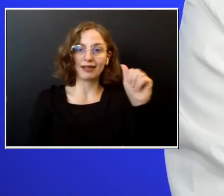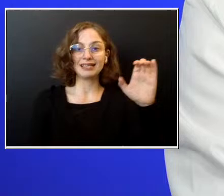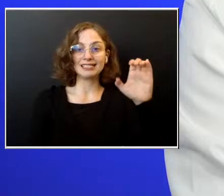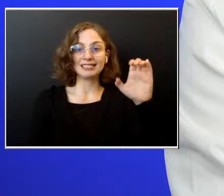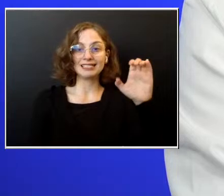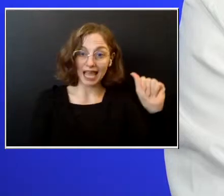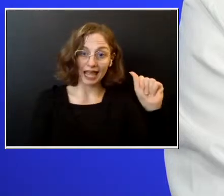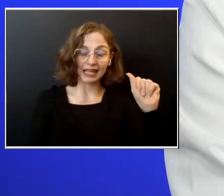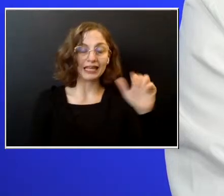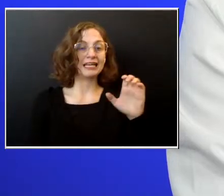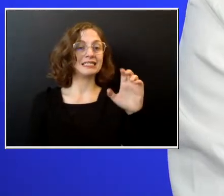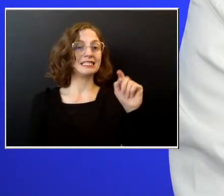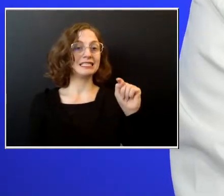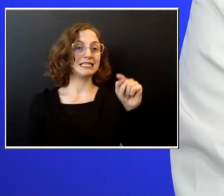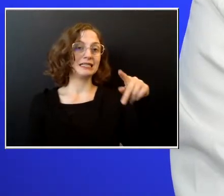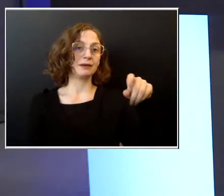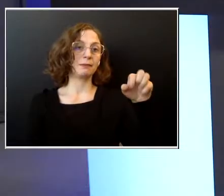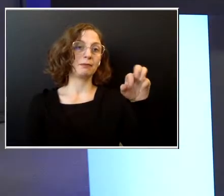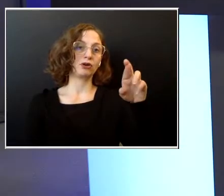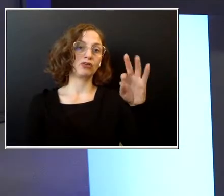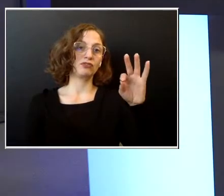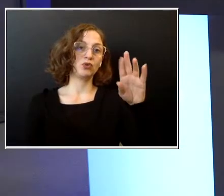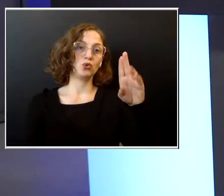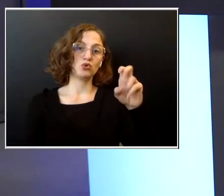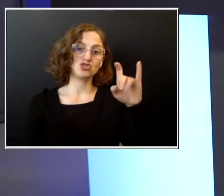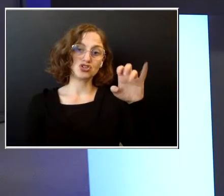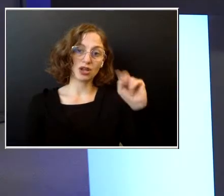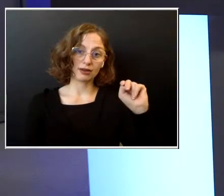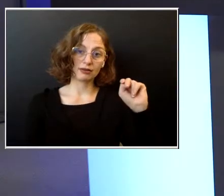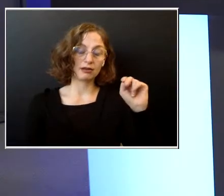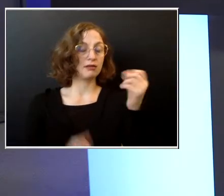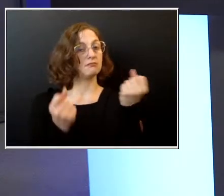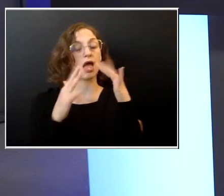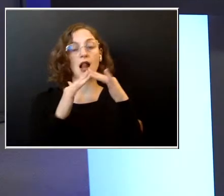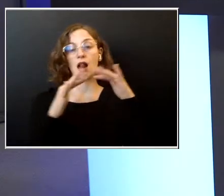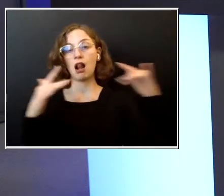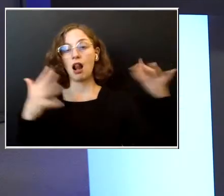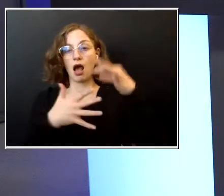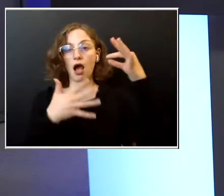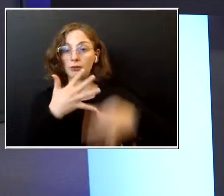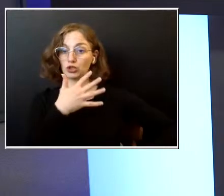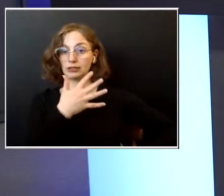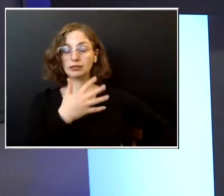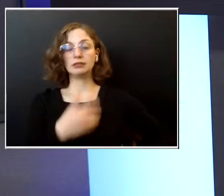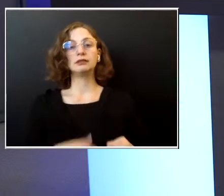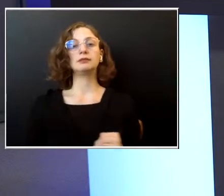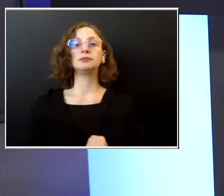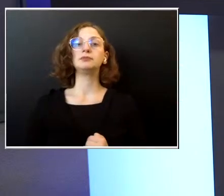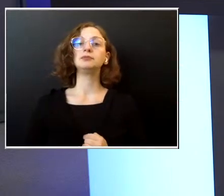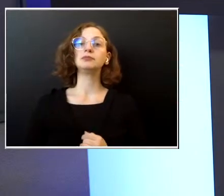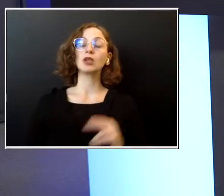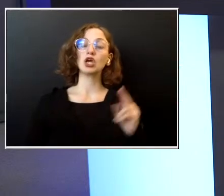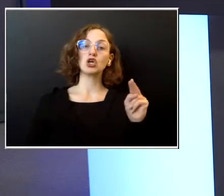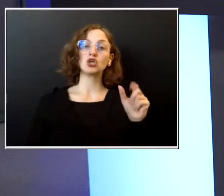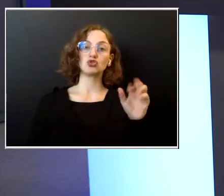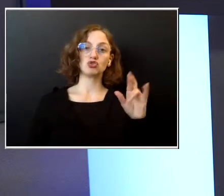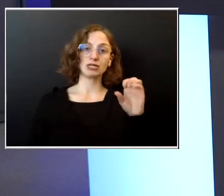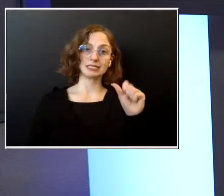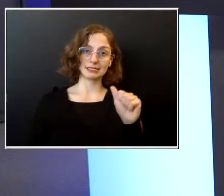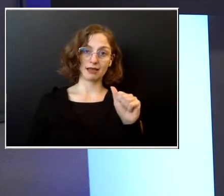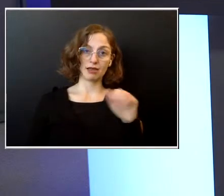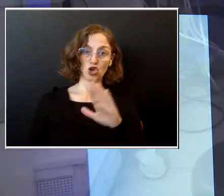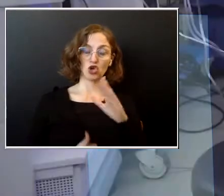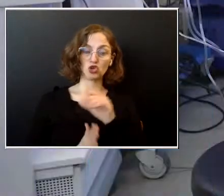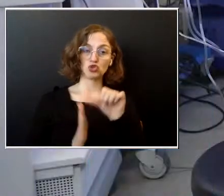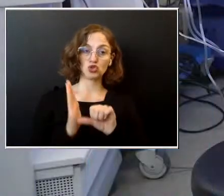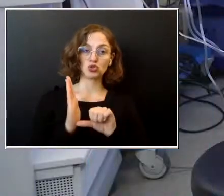modalities to help us discover that. The treatment that Nerissa got was surgery. When does surgery make